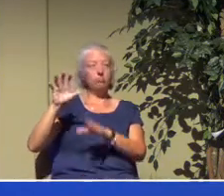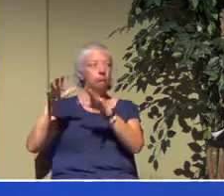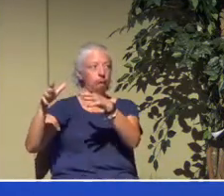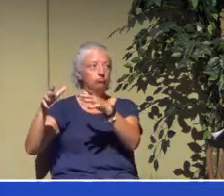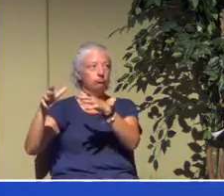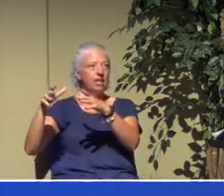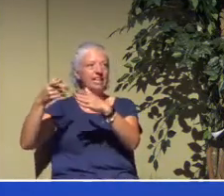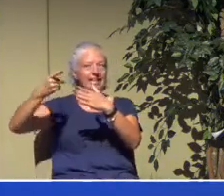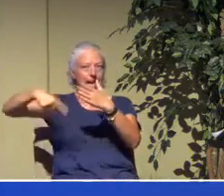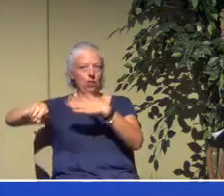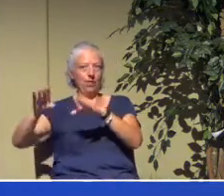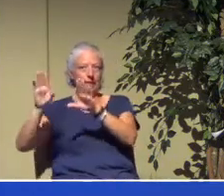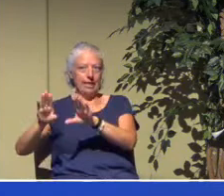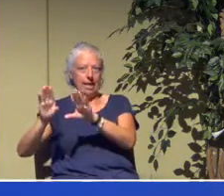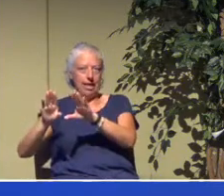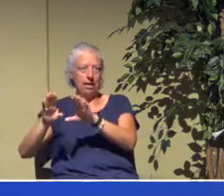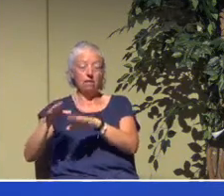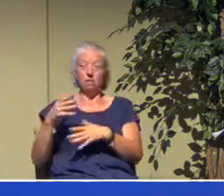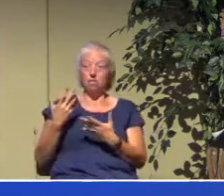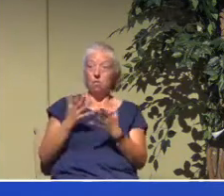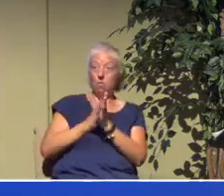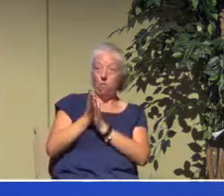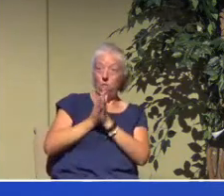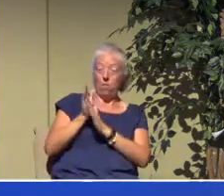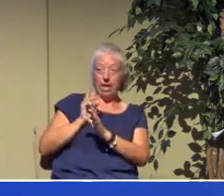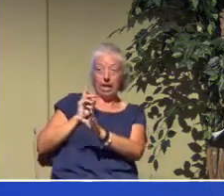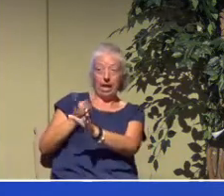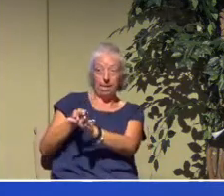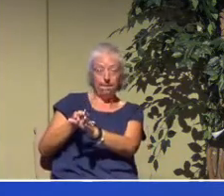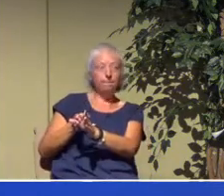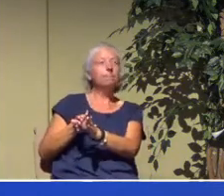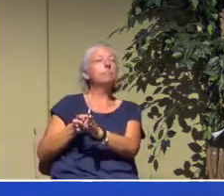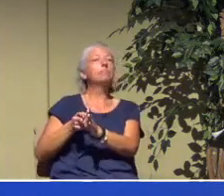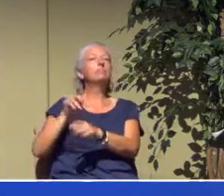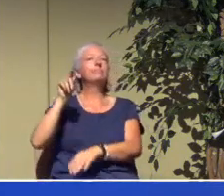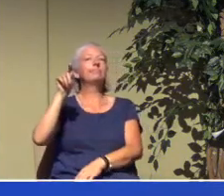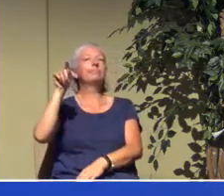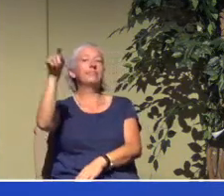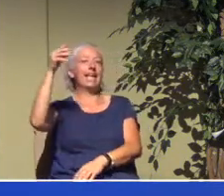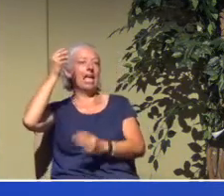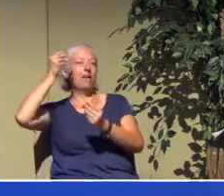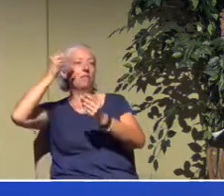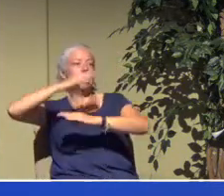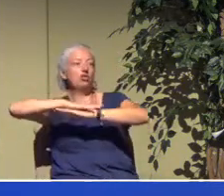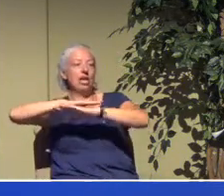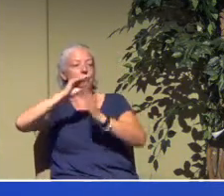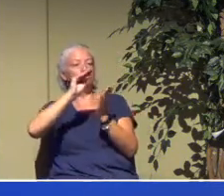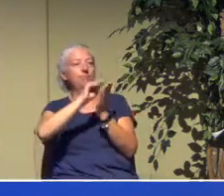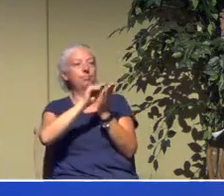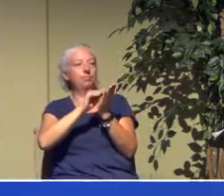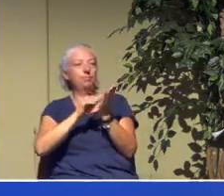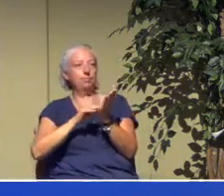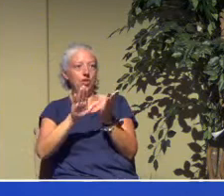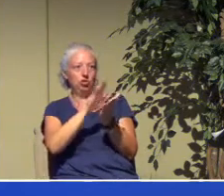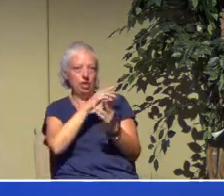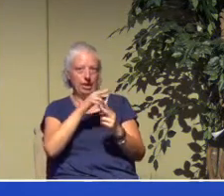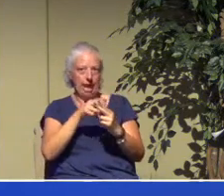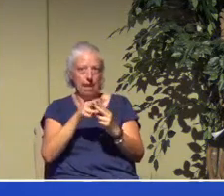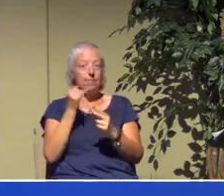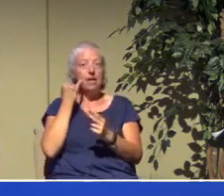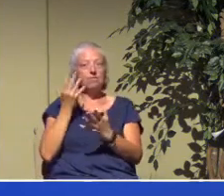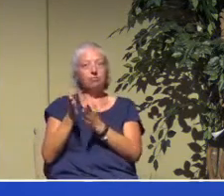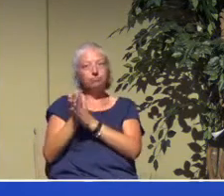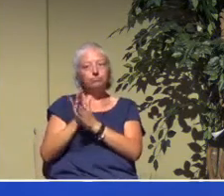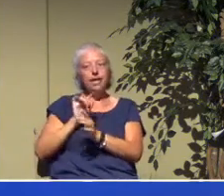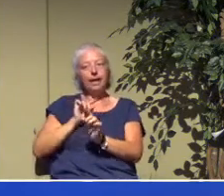do is, if you want to come, there will be a sign-up sheet at the information desk after the service.